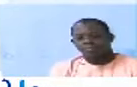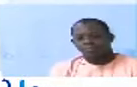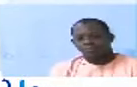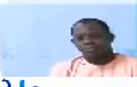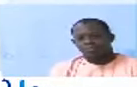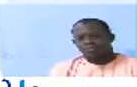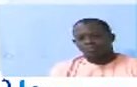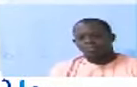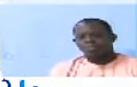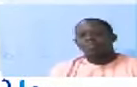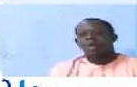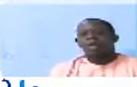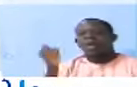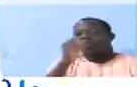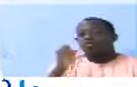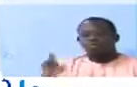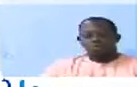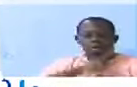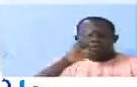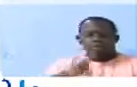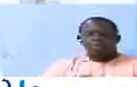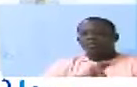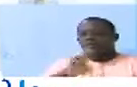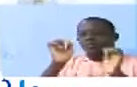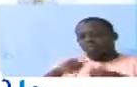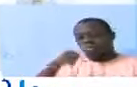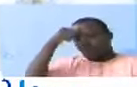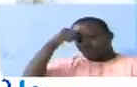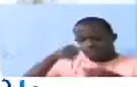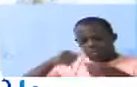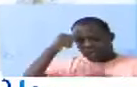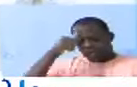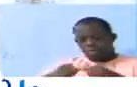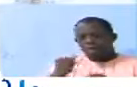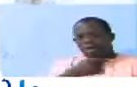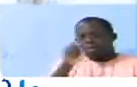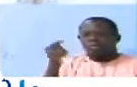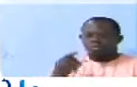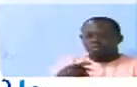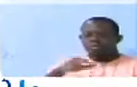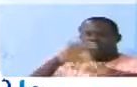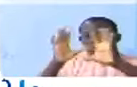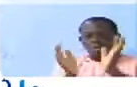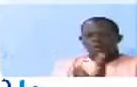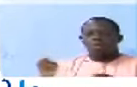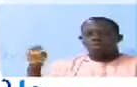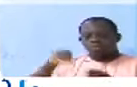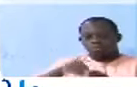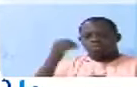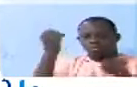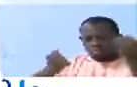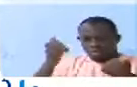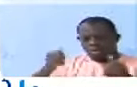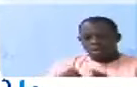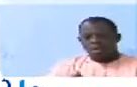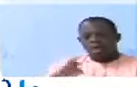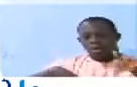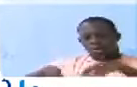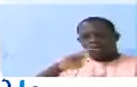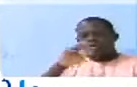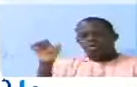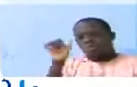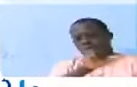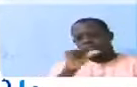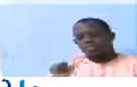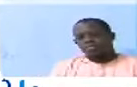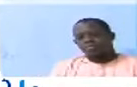Because it was so long ago that I cannot remember those people, but we were all put on board a vehicle and they returned us.